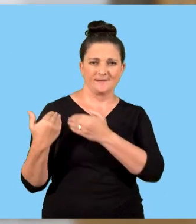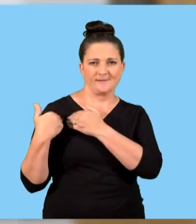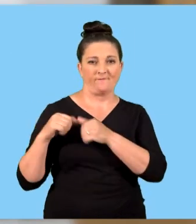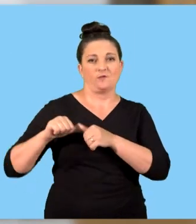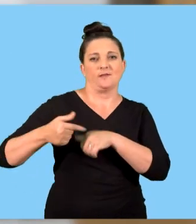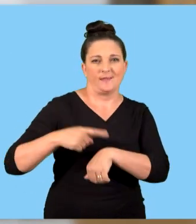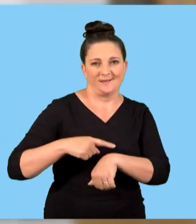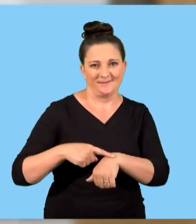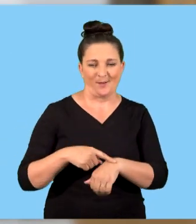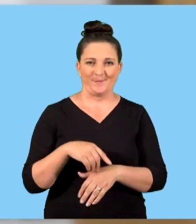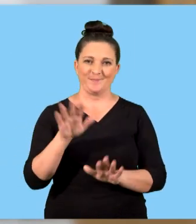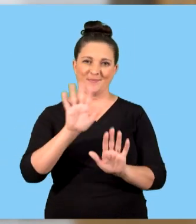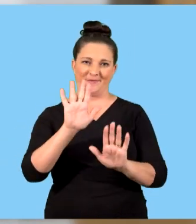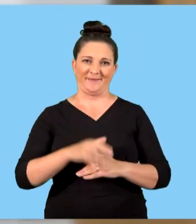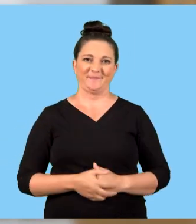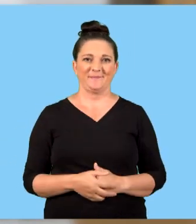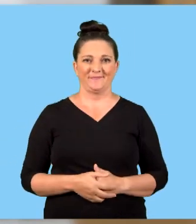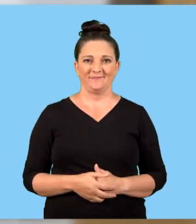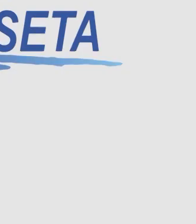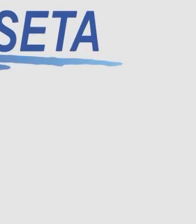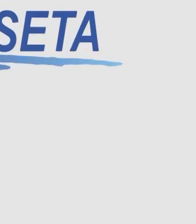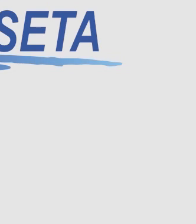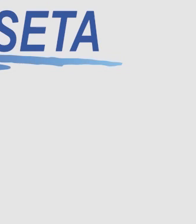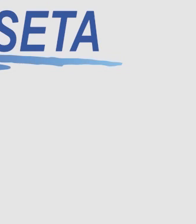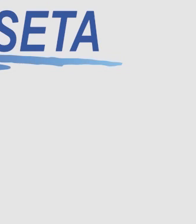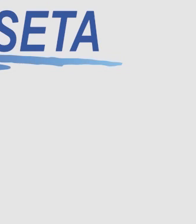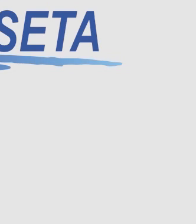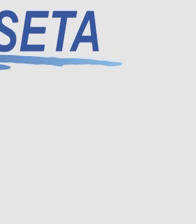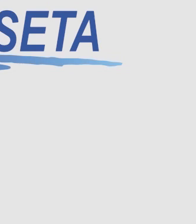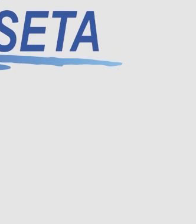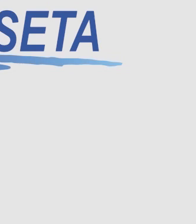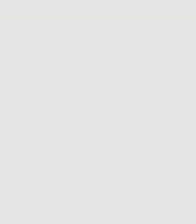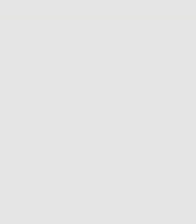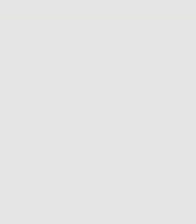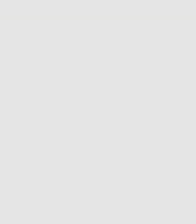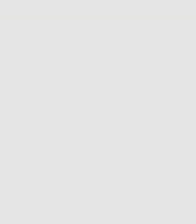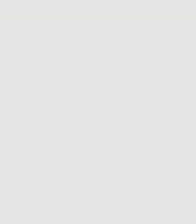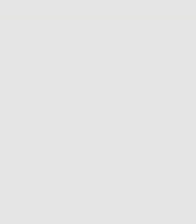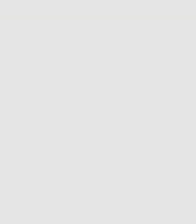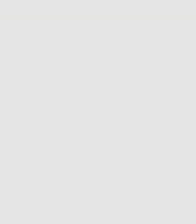Stay safe. Until next time. Goodbye.